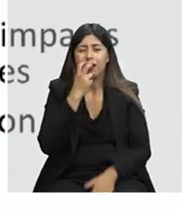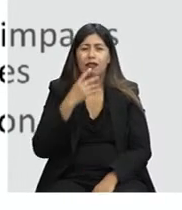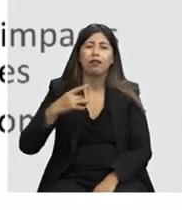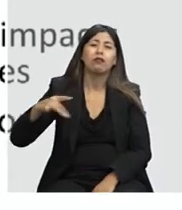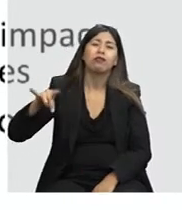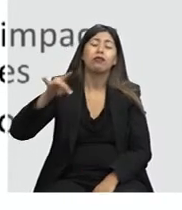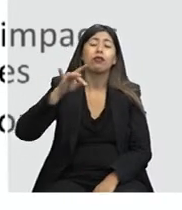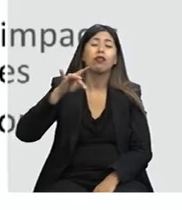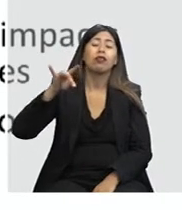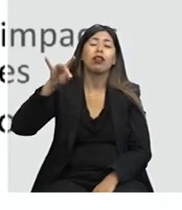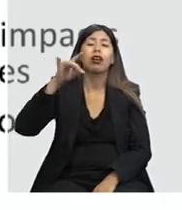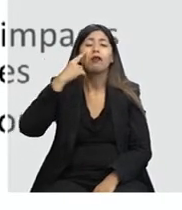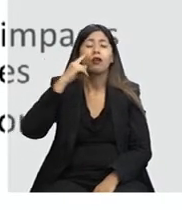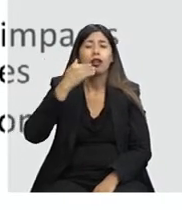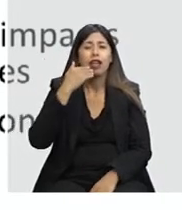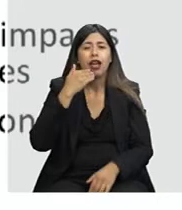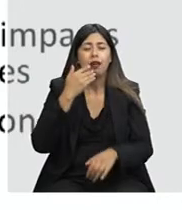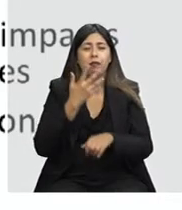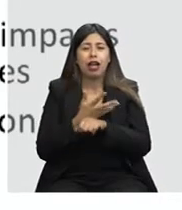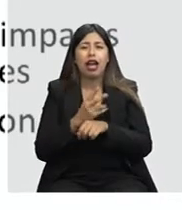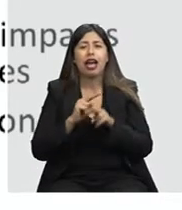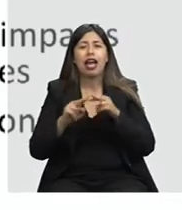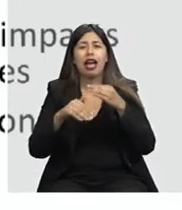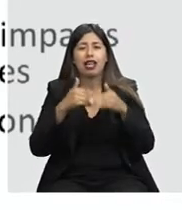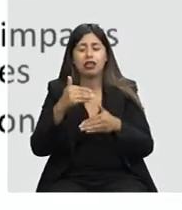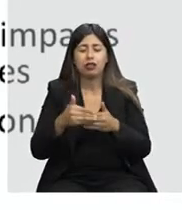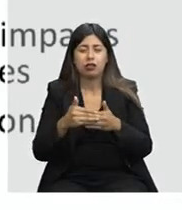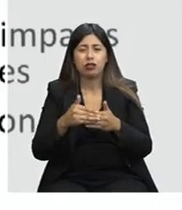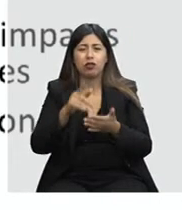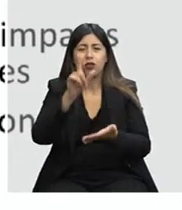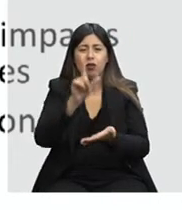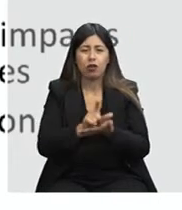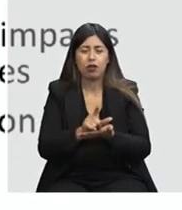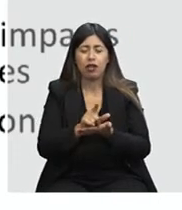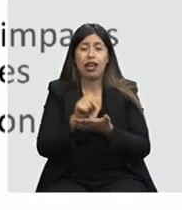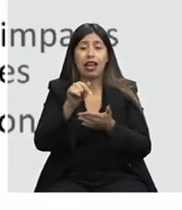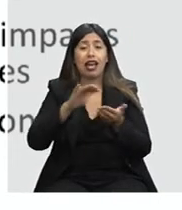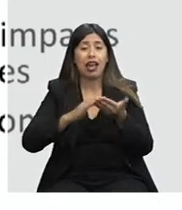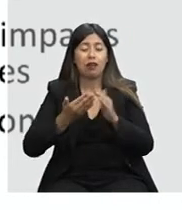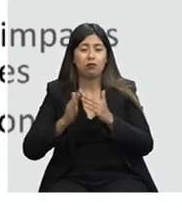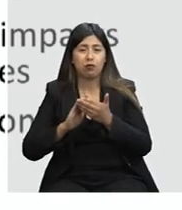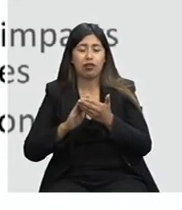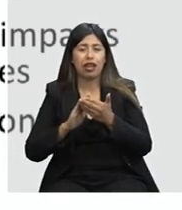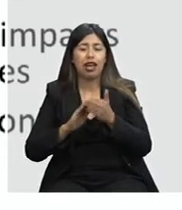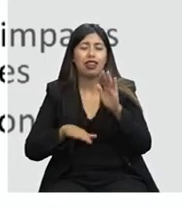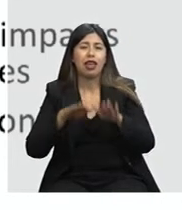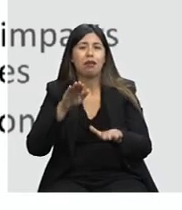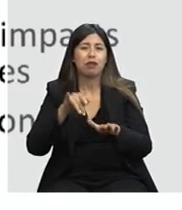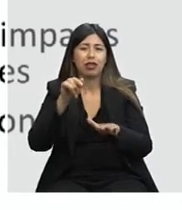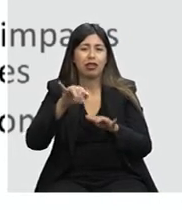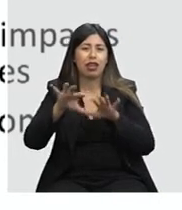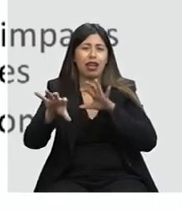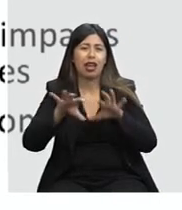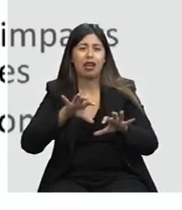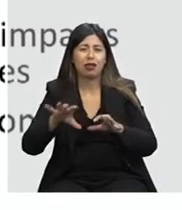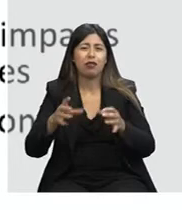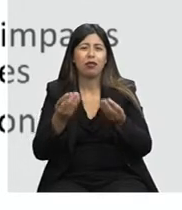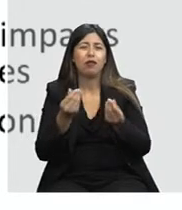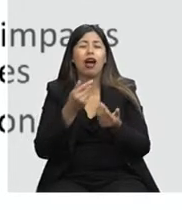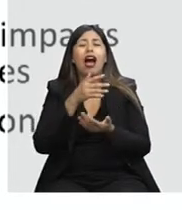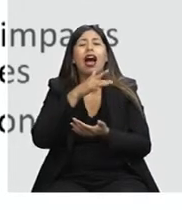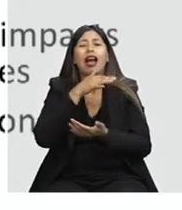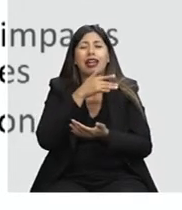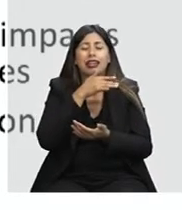quite vulnerable and dependent on glacier water resources in the mountains to actually kind of enable them to live with